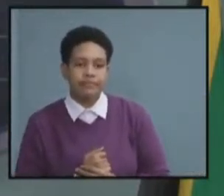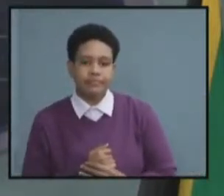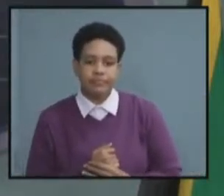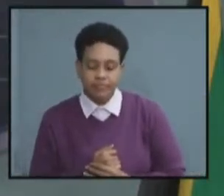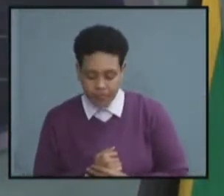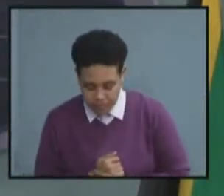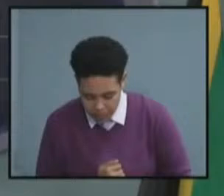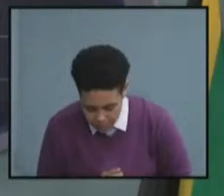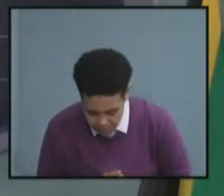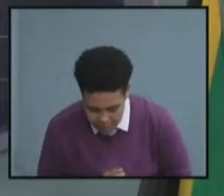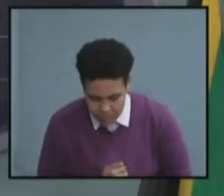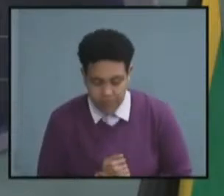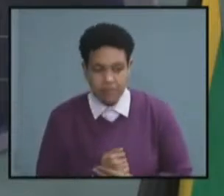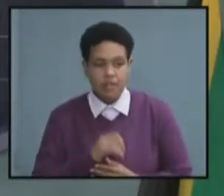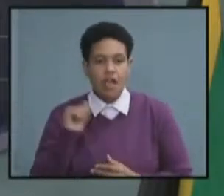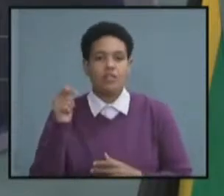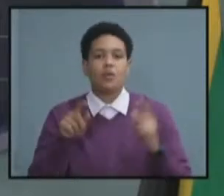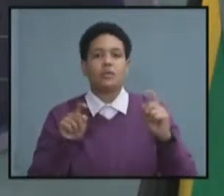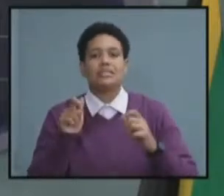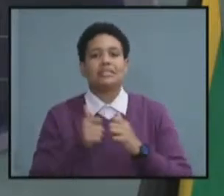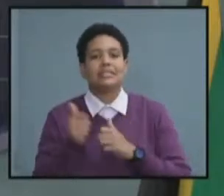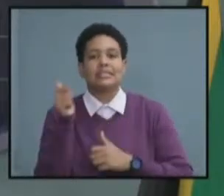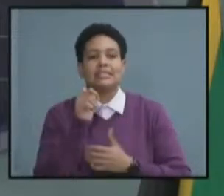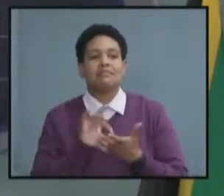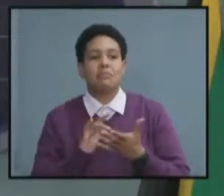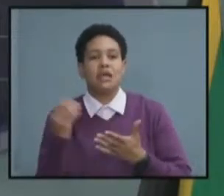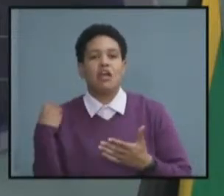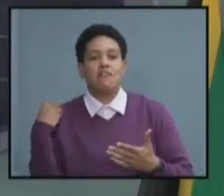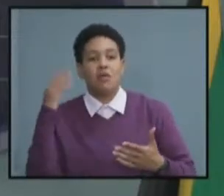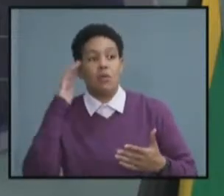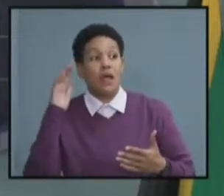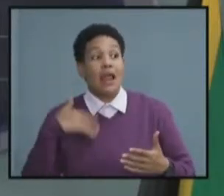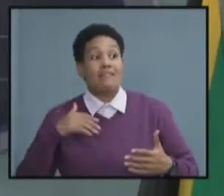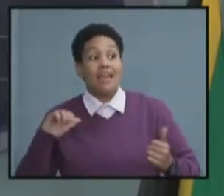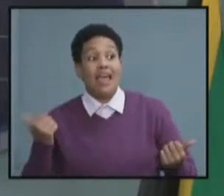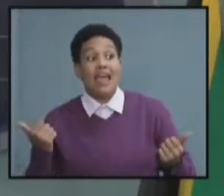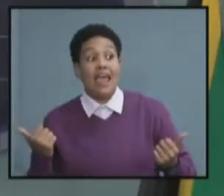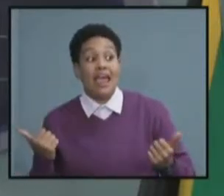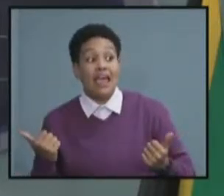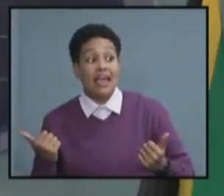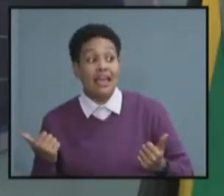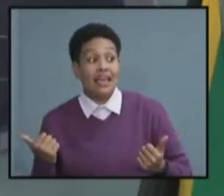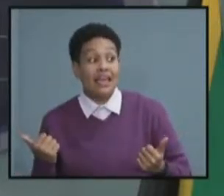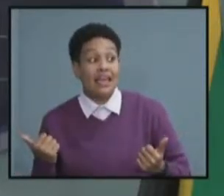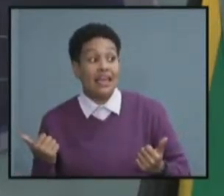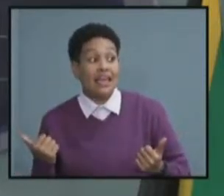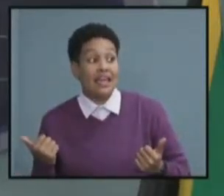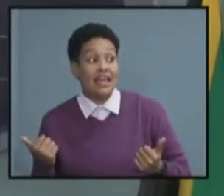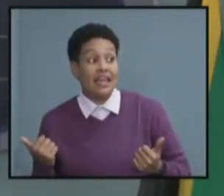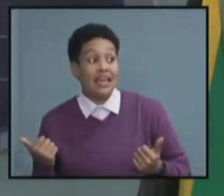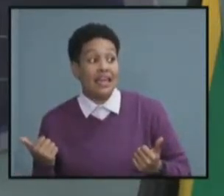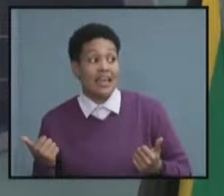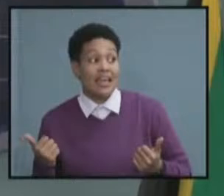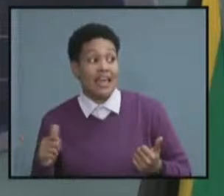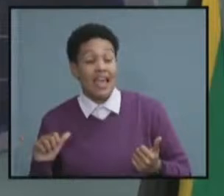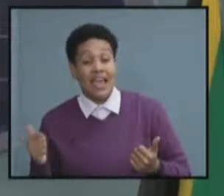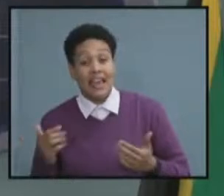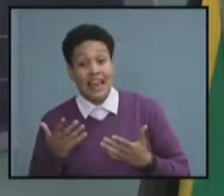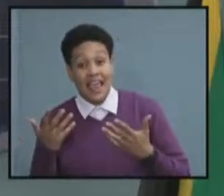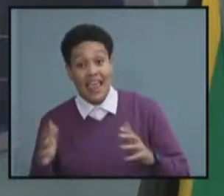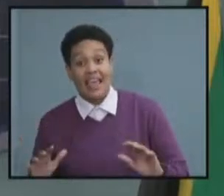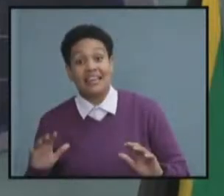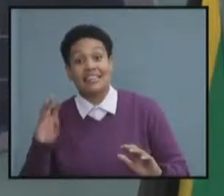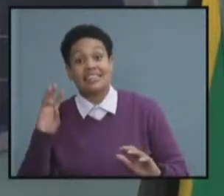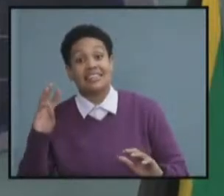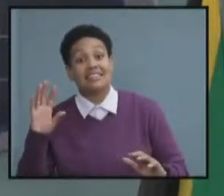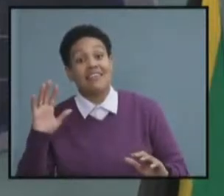And then the other question, CMO, will there be any end in sight for those 65 and all? I had a conversation with my father, who